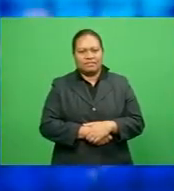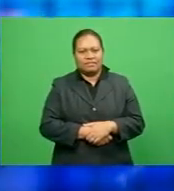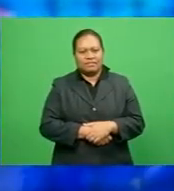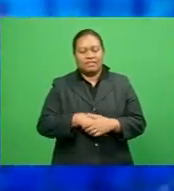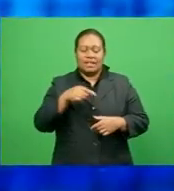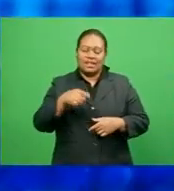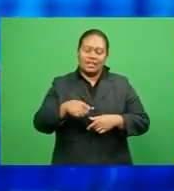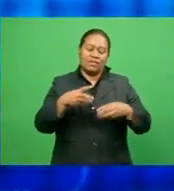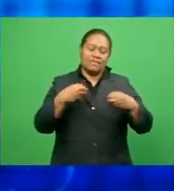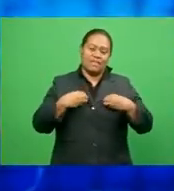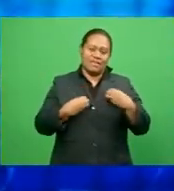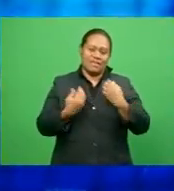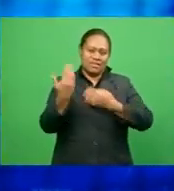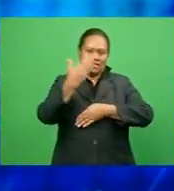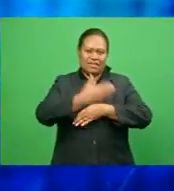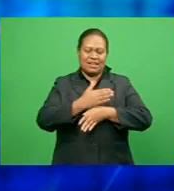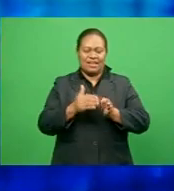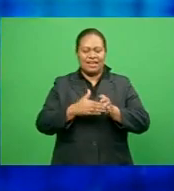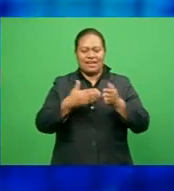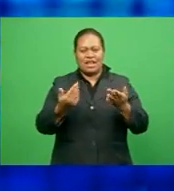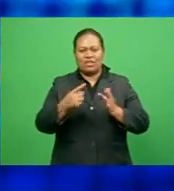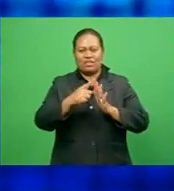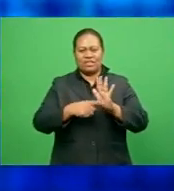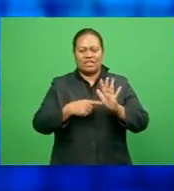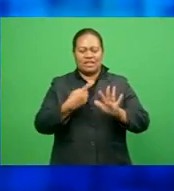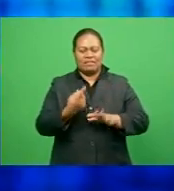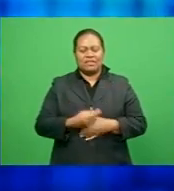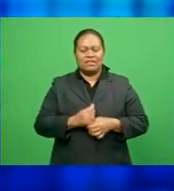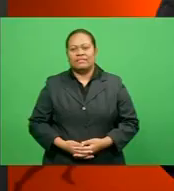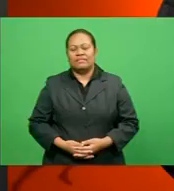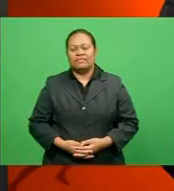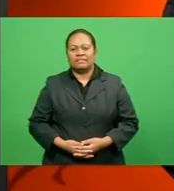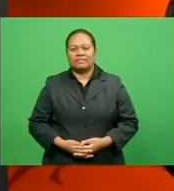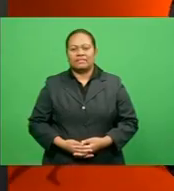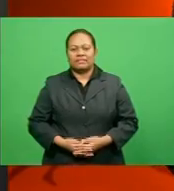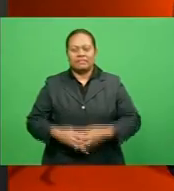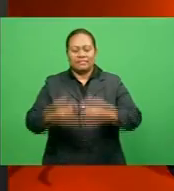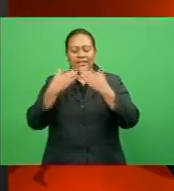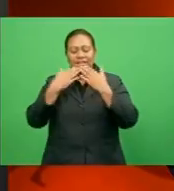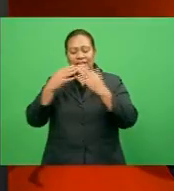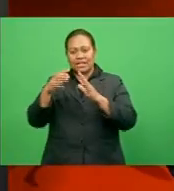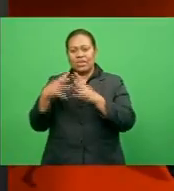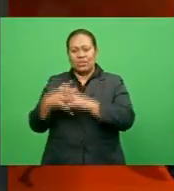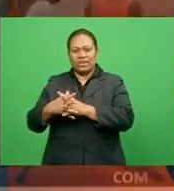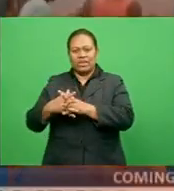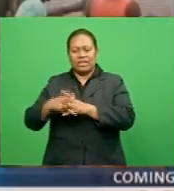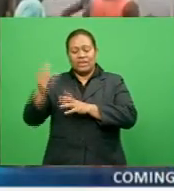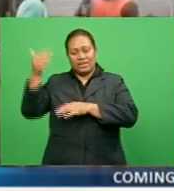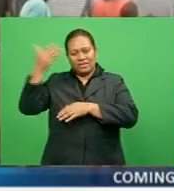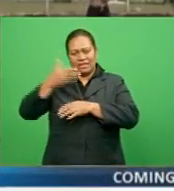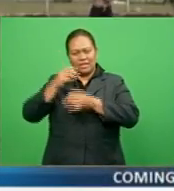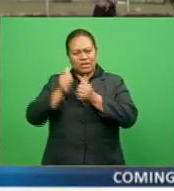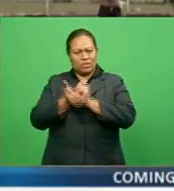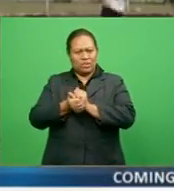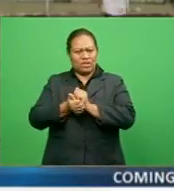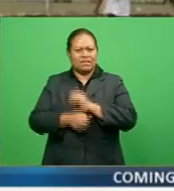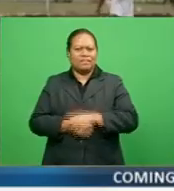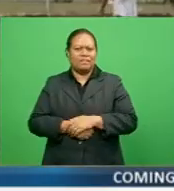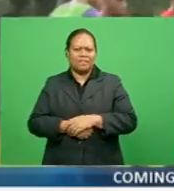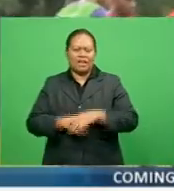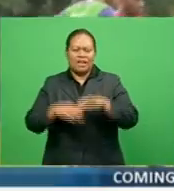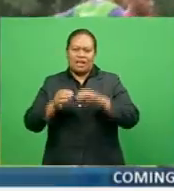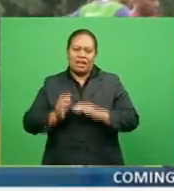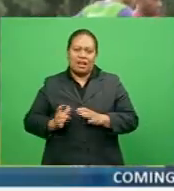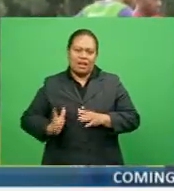And that's it from Business Tonight. We now join Jamie with the latest in sports. Vinaka Whitney, and good evening. Ahead in sports,